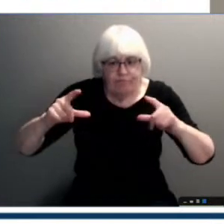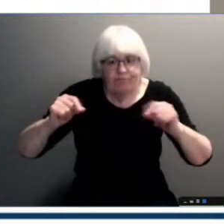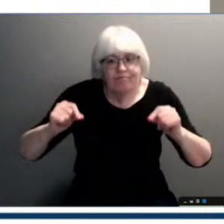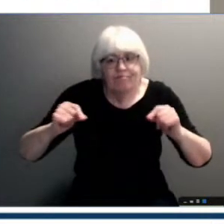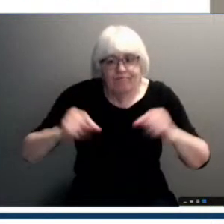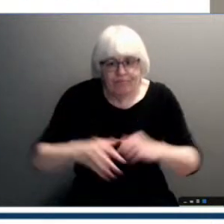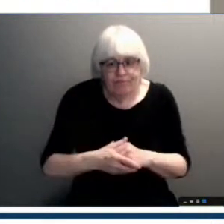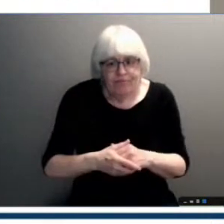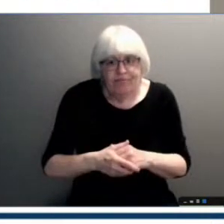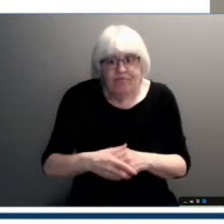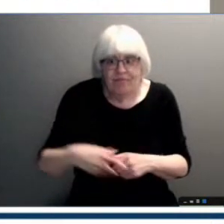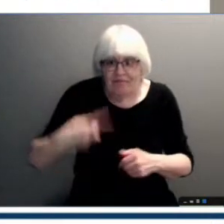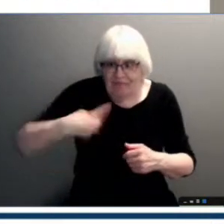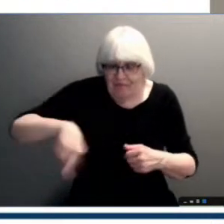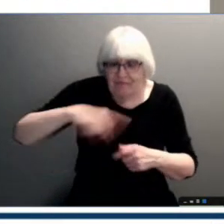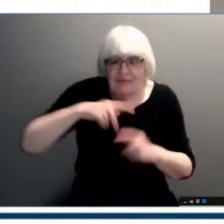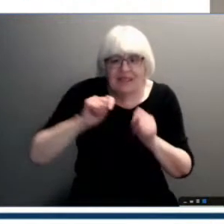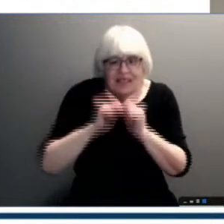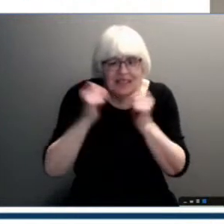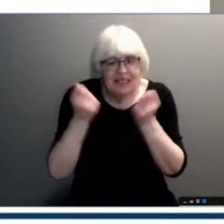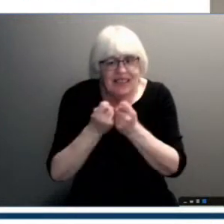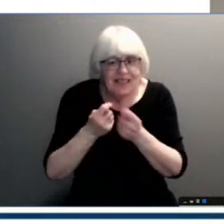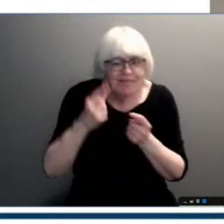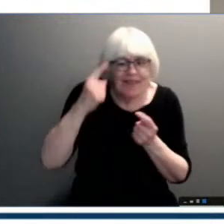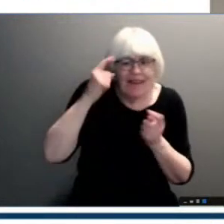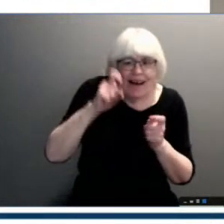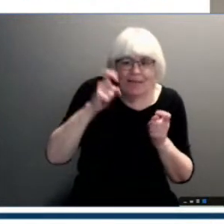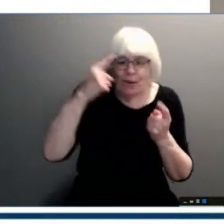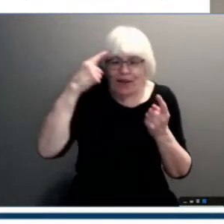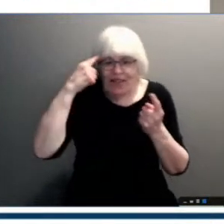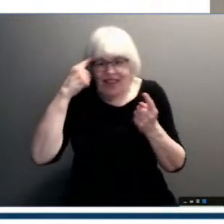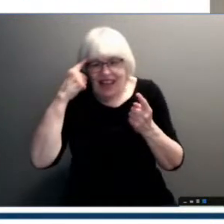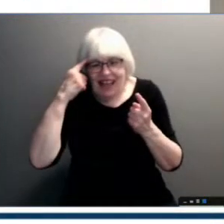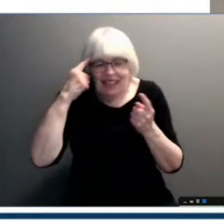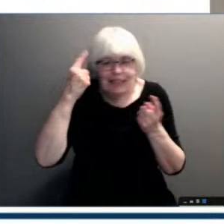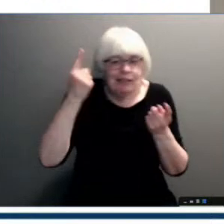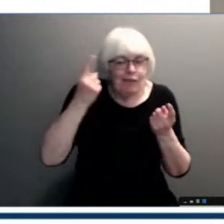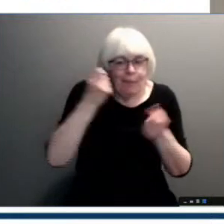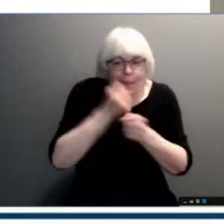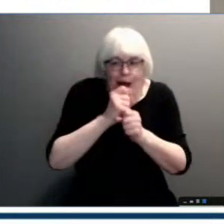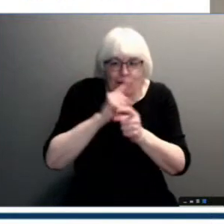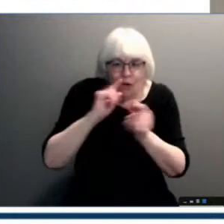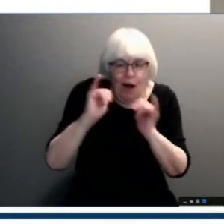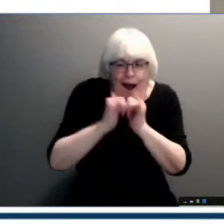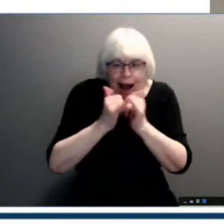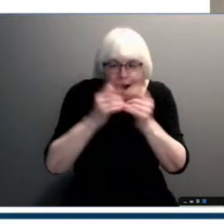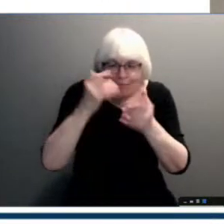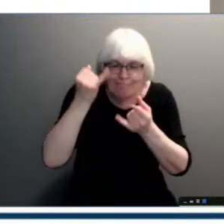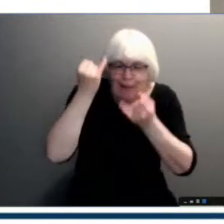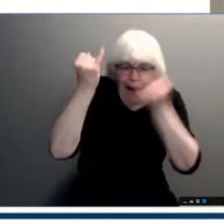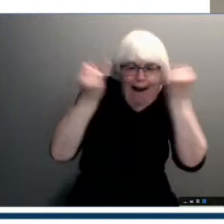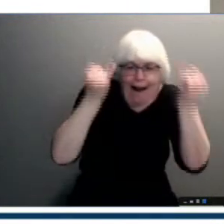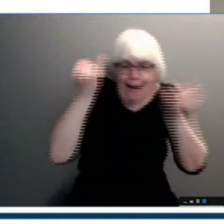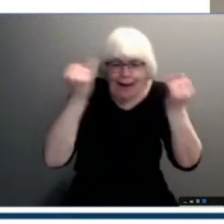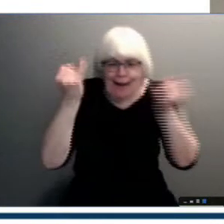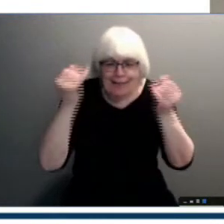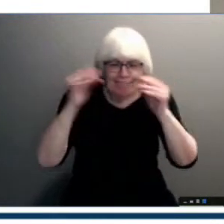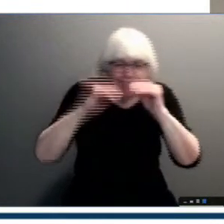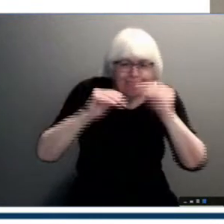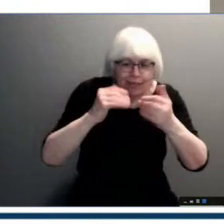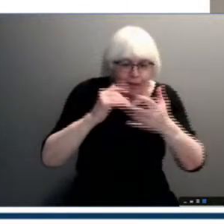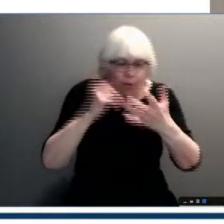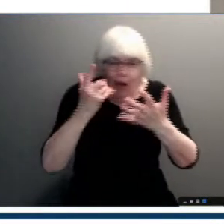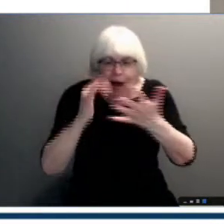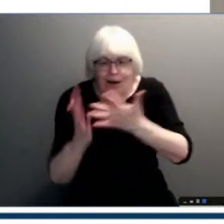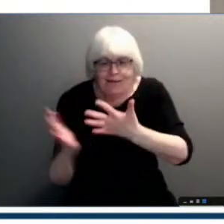at and bringing forward to me recommendations in the next few days about how we prioritize and how we use both our lab